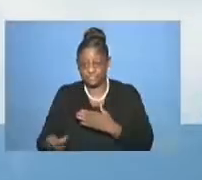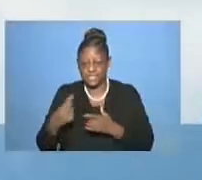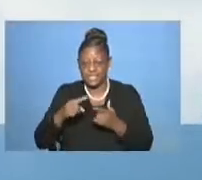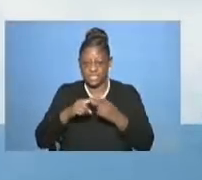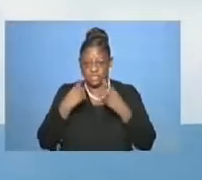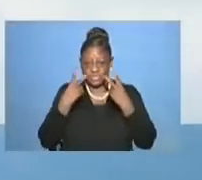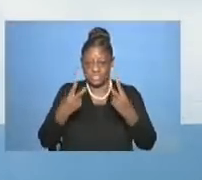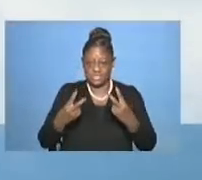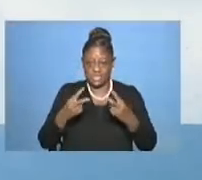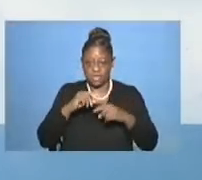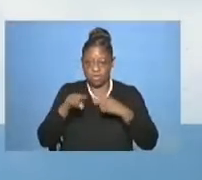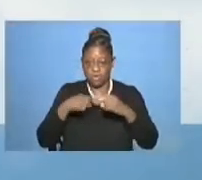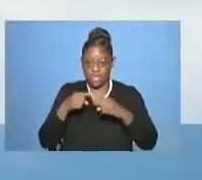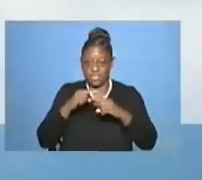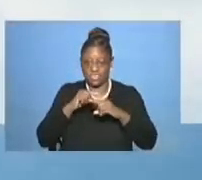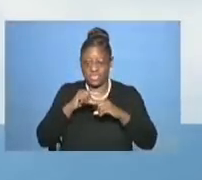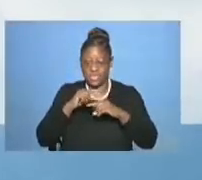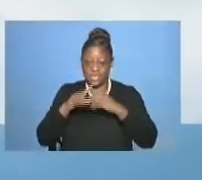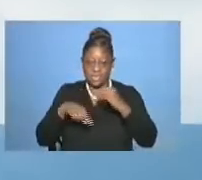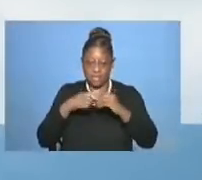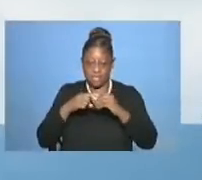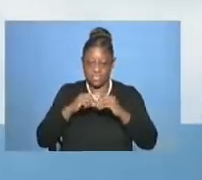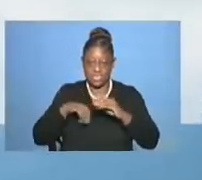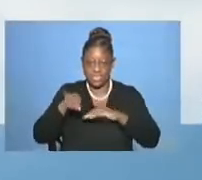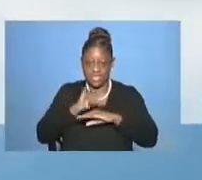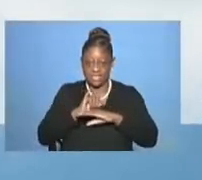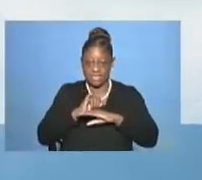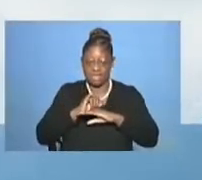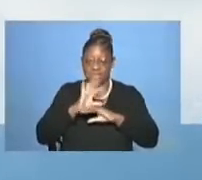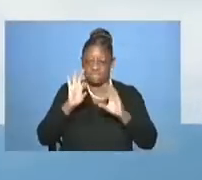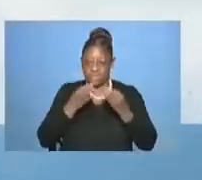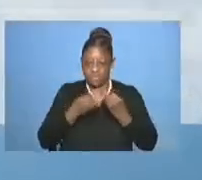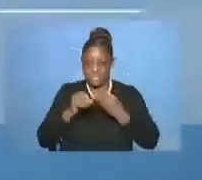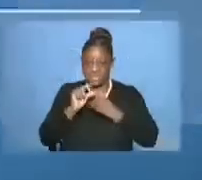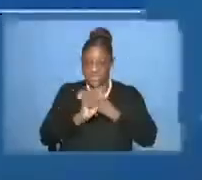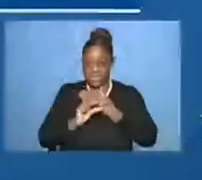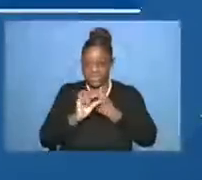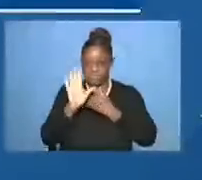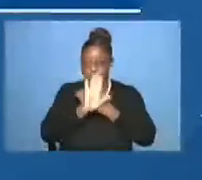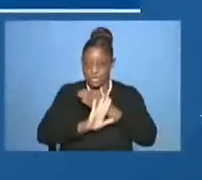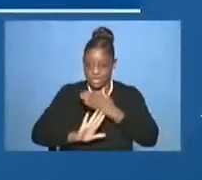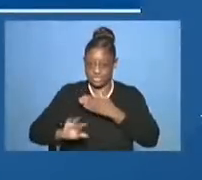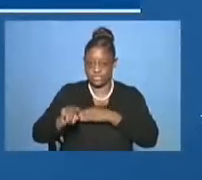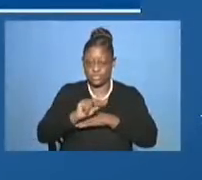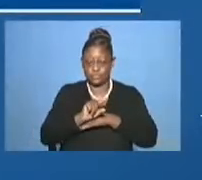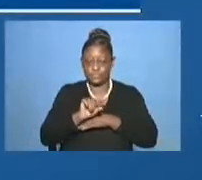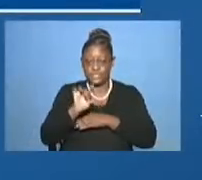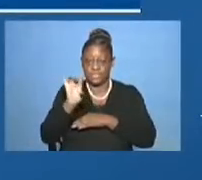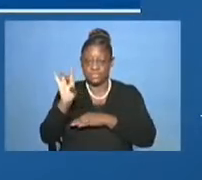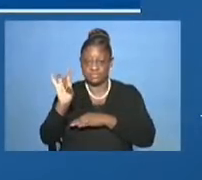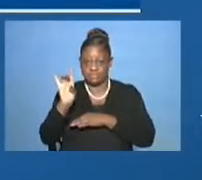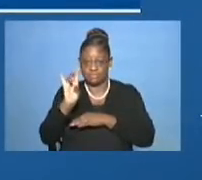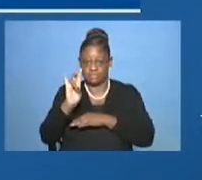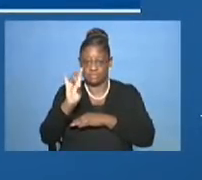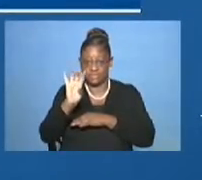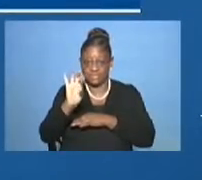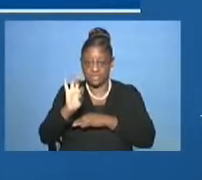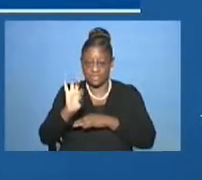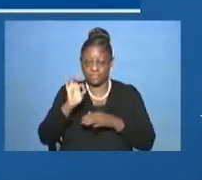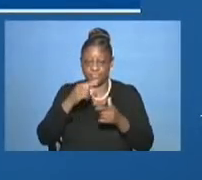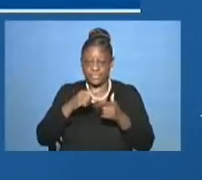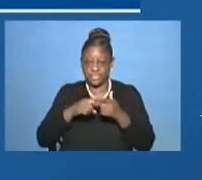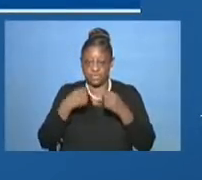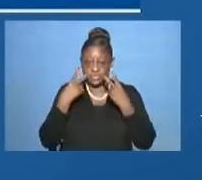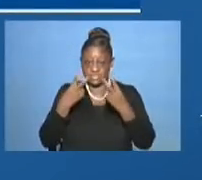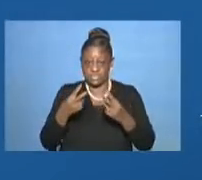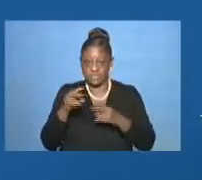Family Islands this evening, they are brought to you by Family Guardian Insurance Company. We're protecting you. 79 degrees in Freeport, Grand Bahama, Granville,